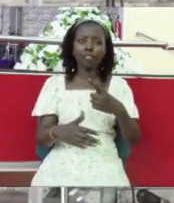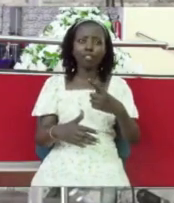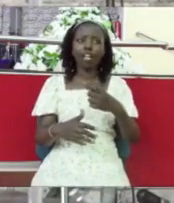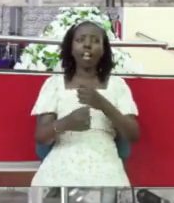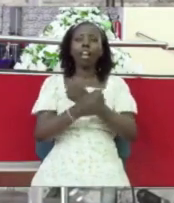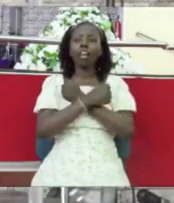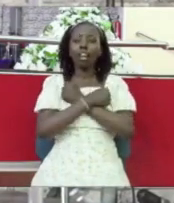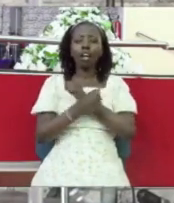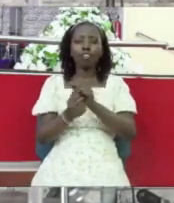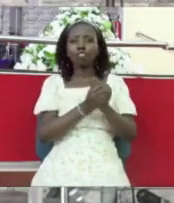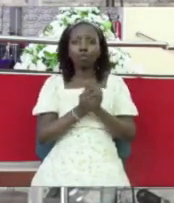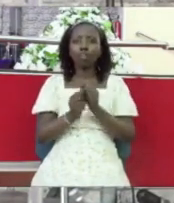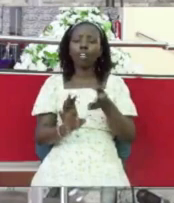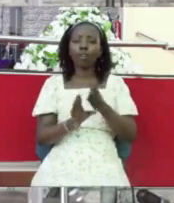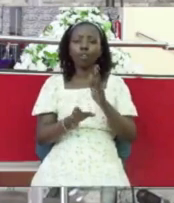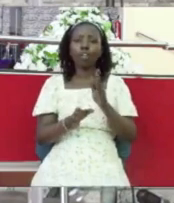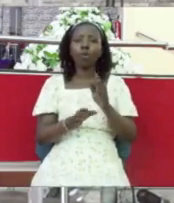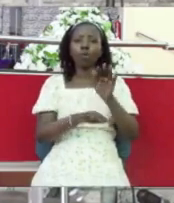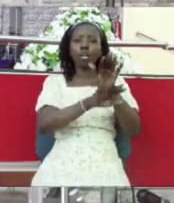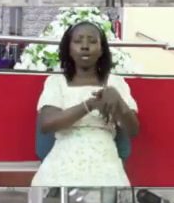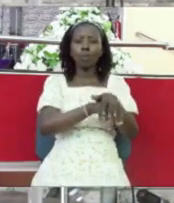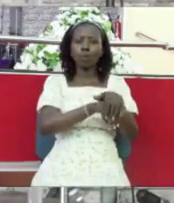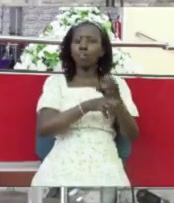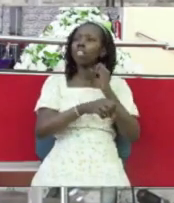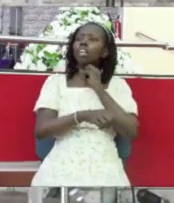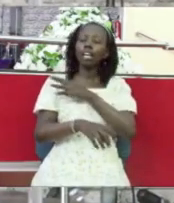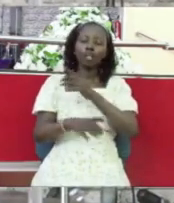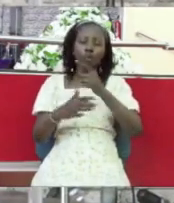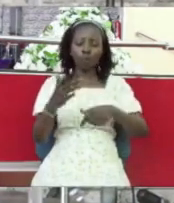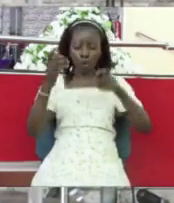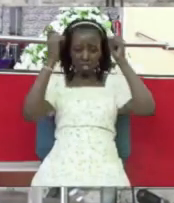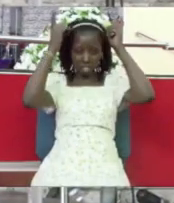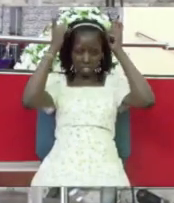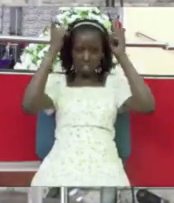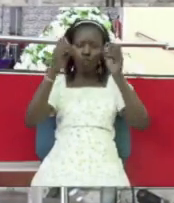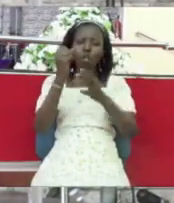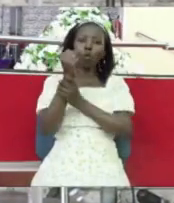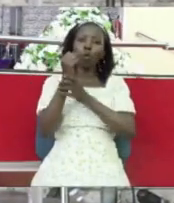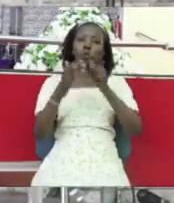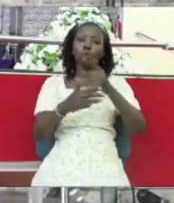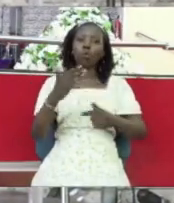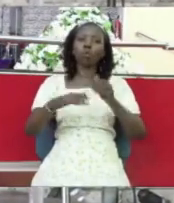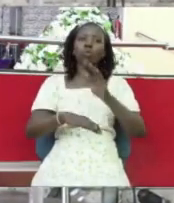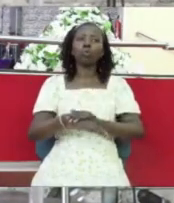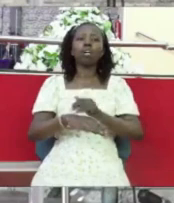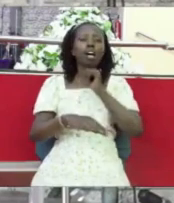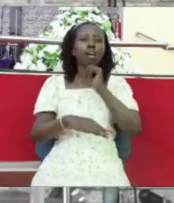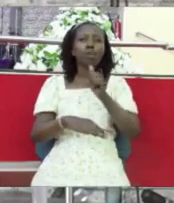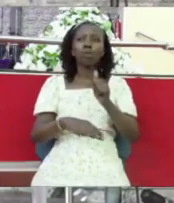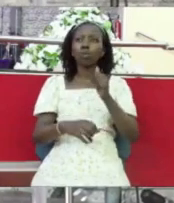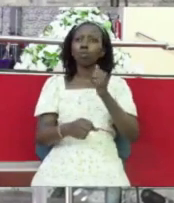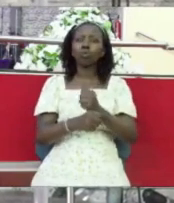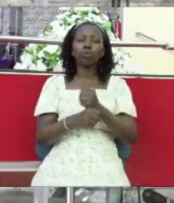Ya kwamba abhor what is evil, cling to what is good. Shikilia yale ni mazuri. And we cannot do any less.